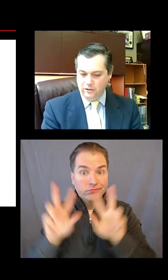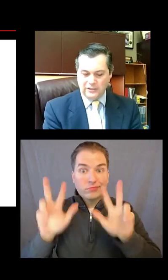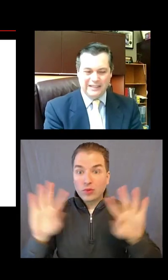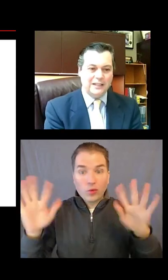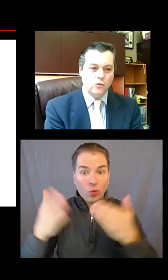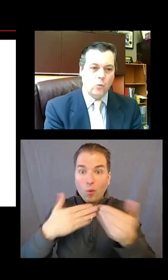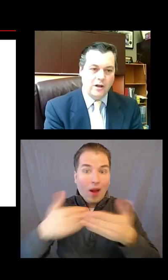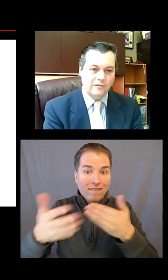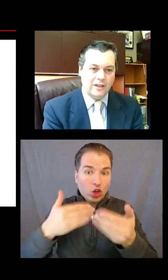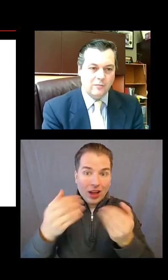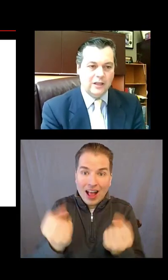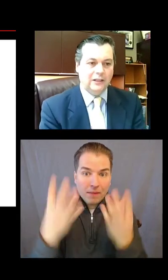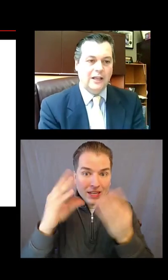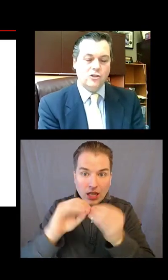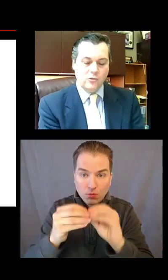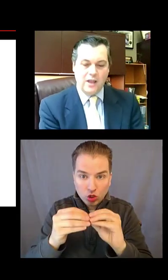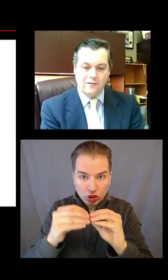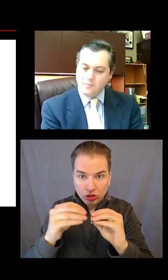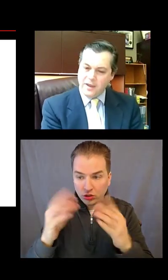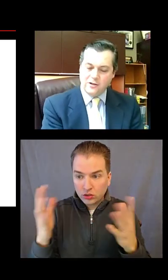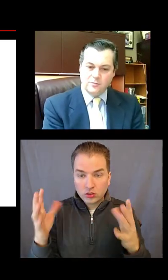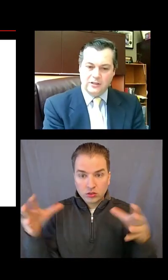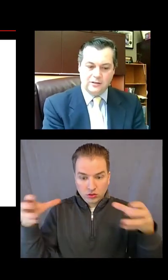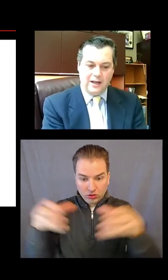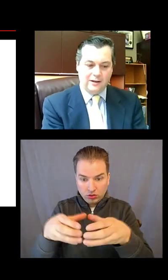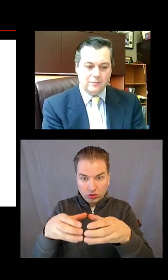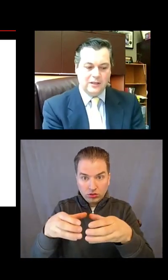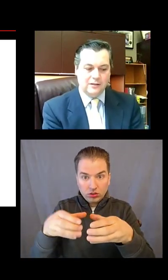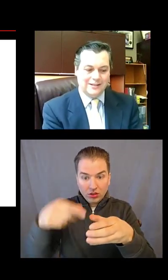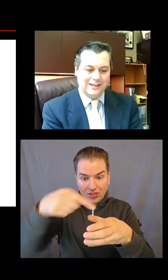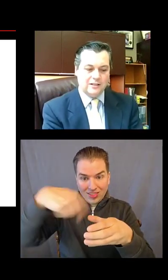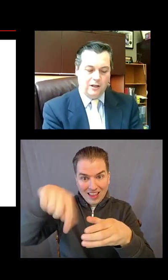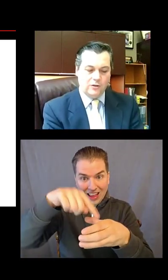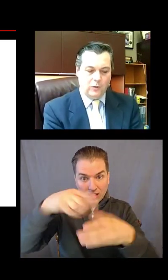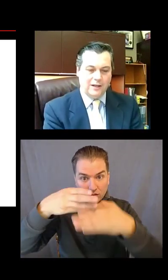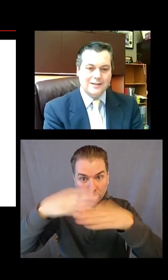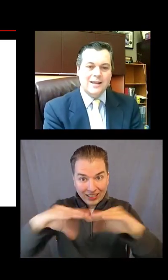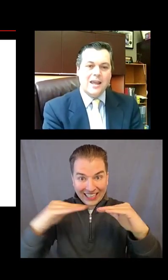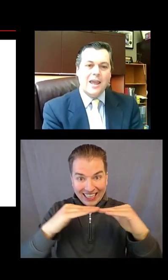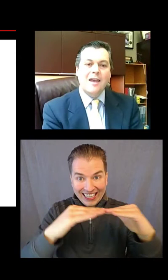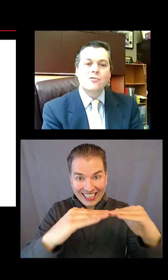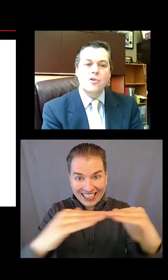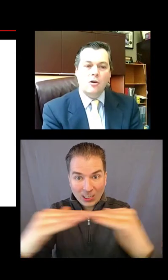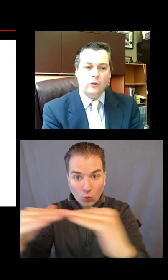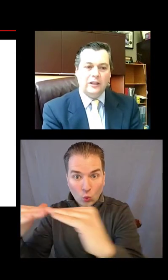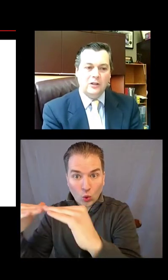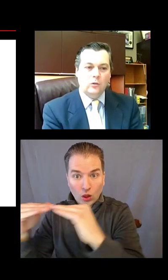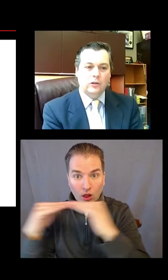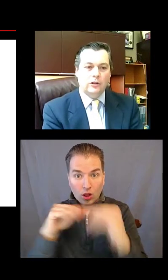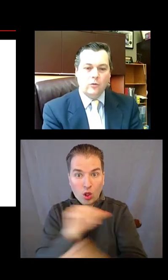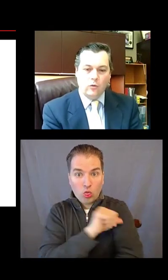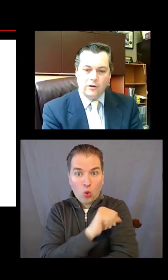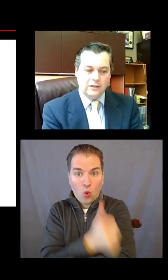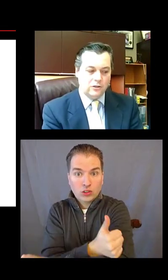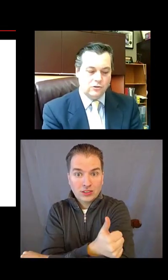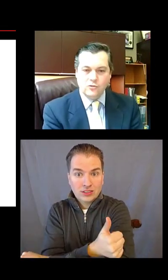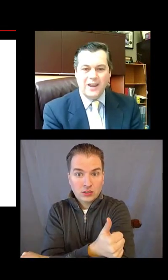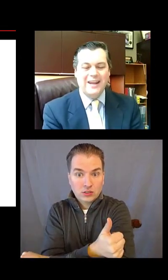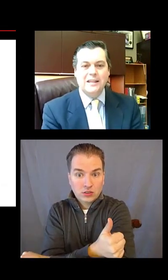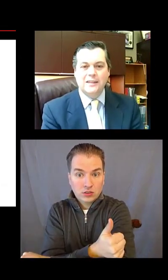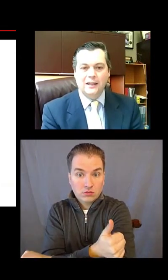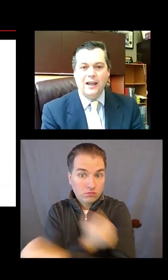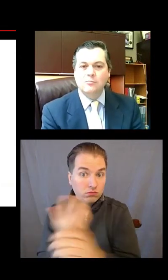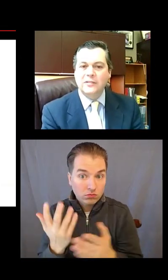6 partners, each one of them, unless you have a management document that says otherwise, have co-equal authority to